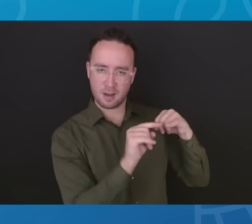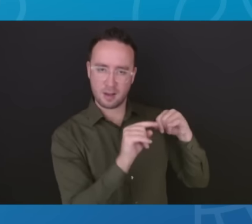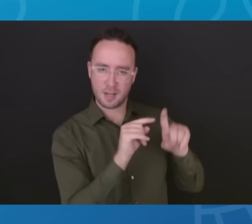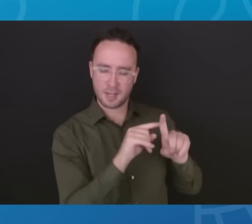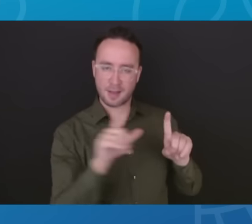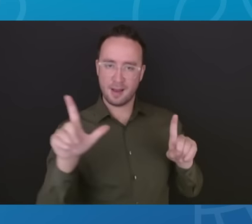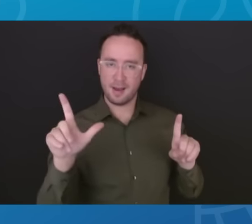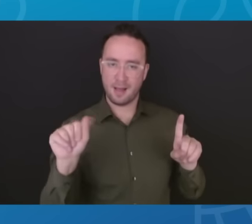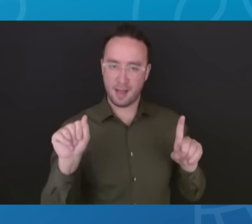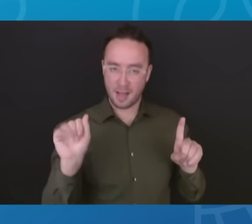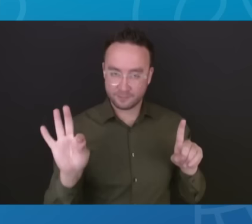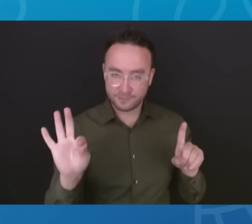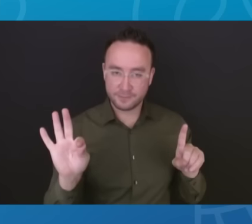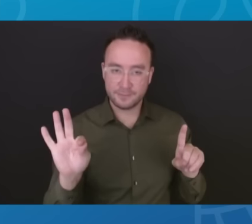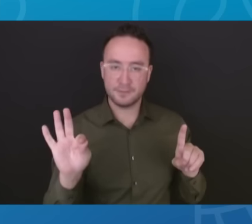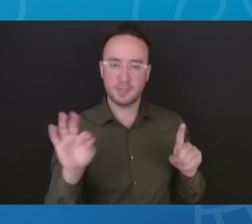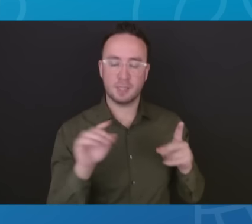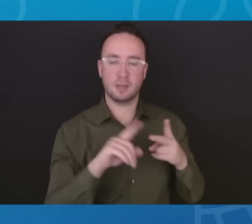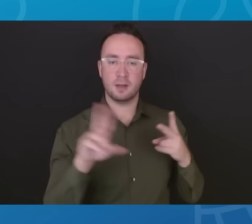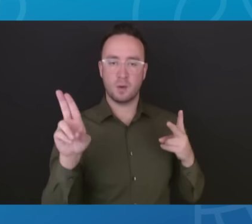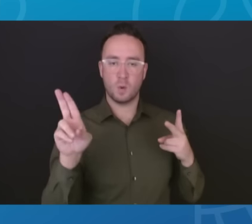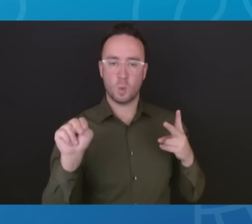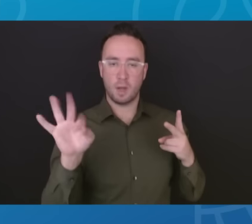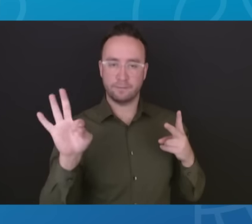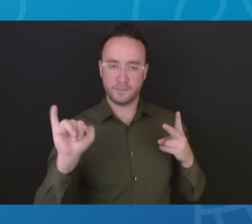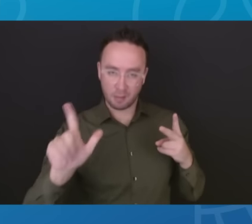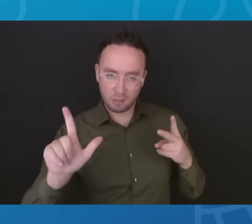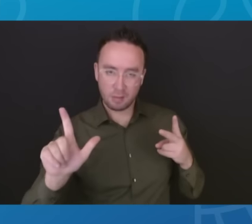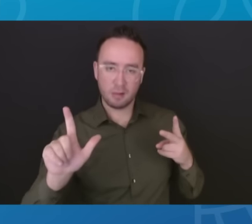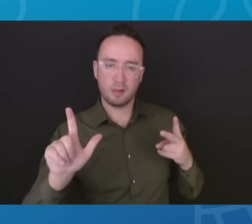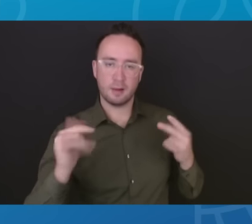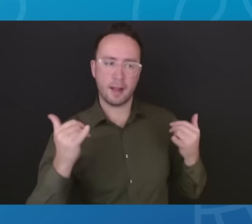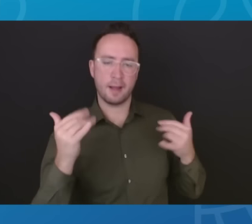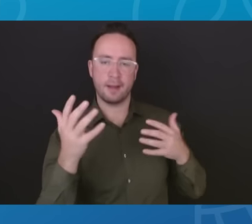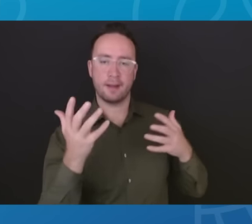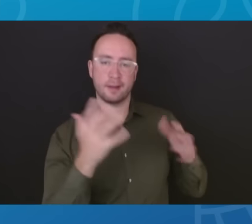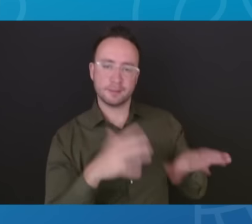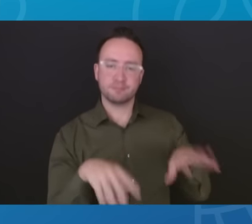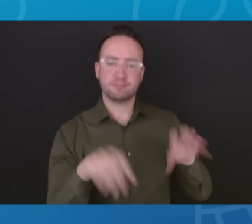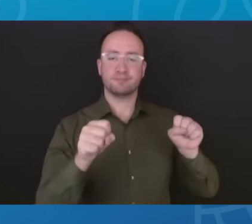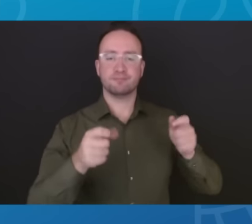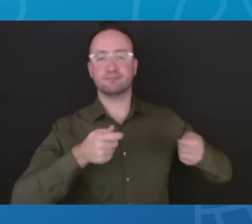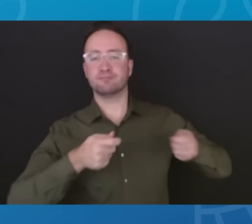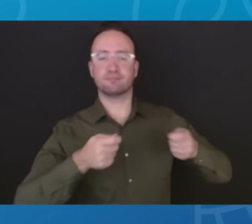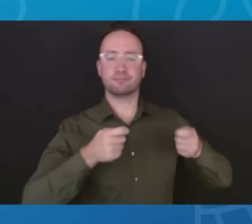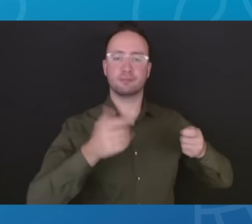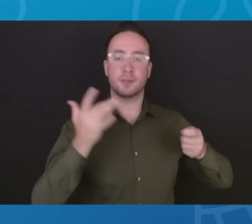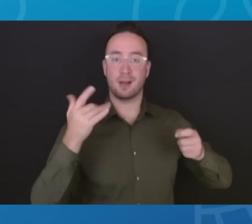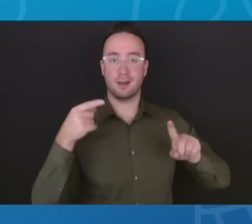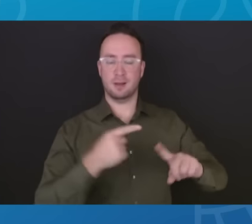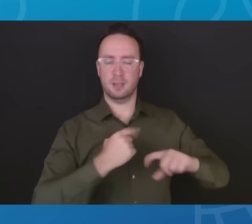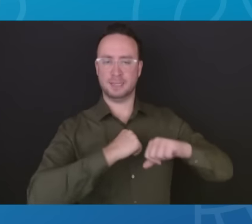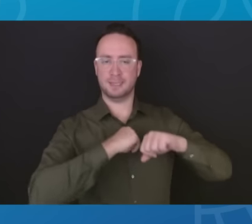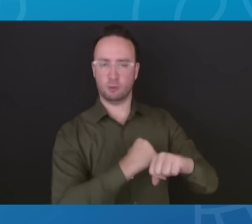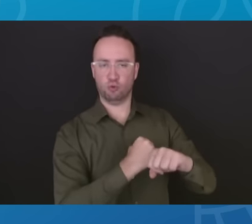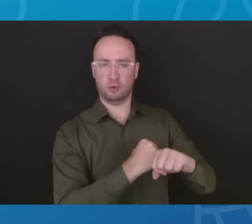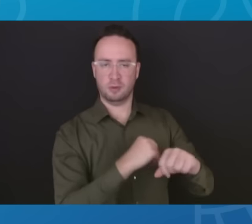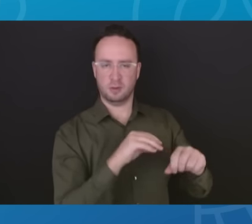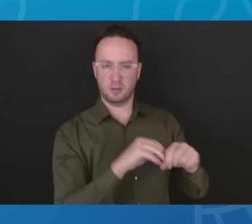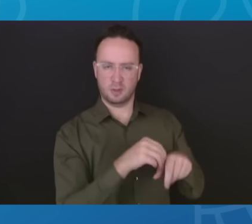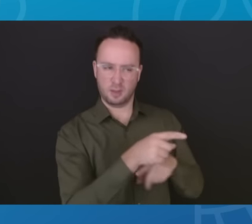UNIFIL taking the place of security forces in southern Lebanon and providing that buffer zone